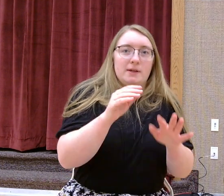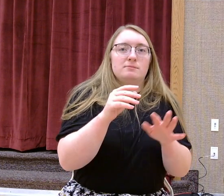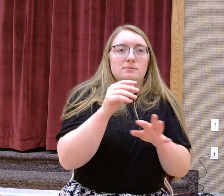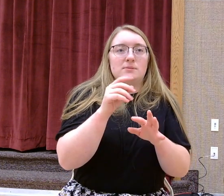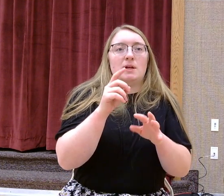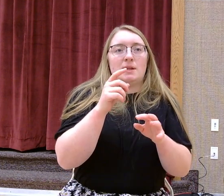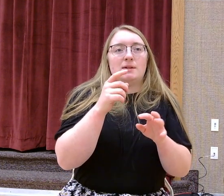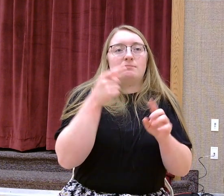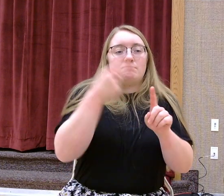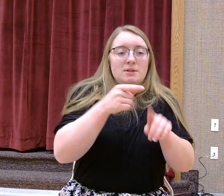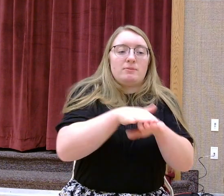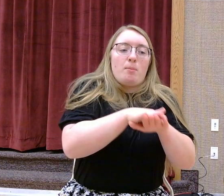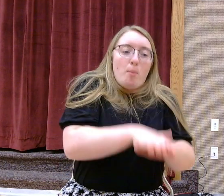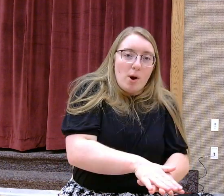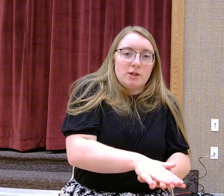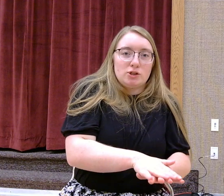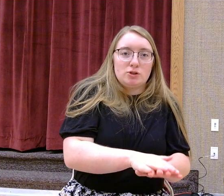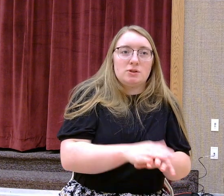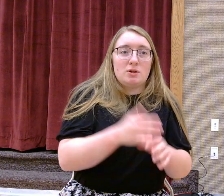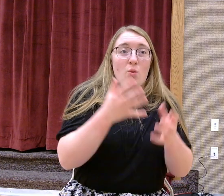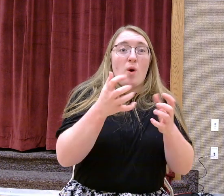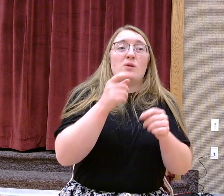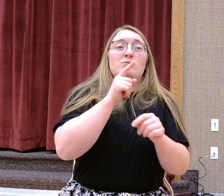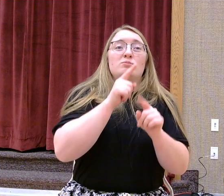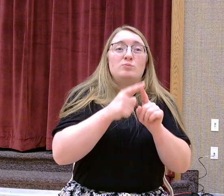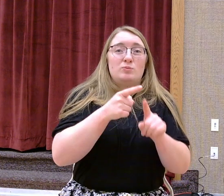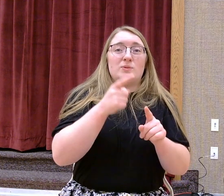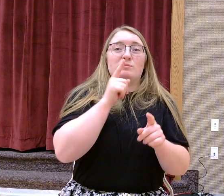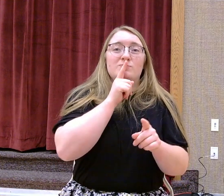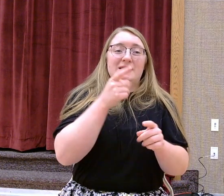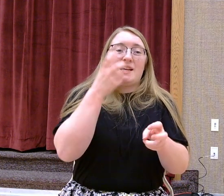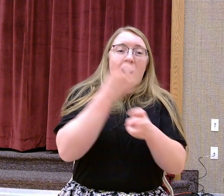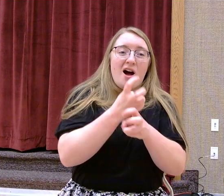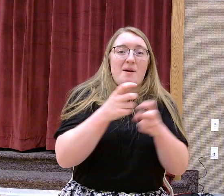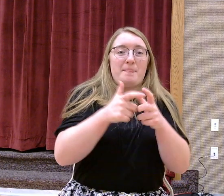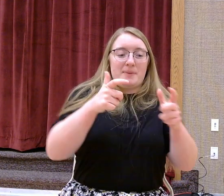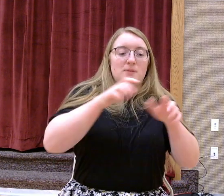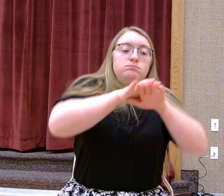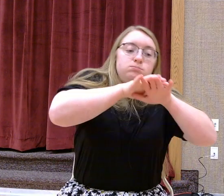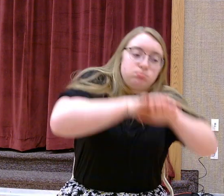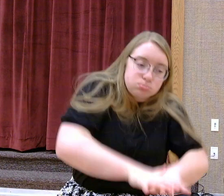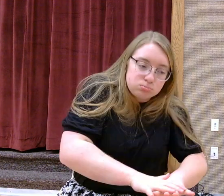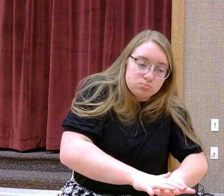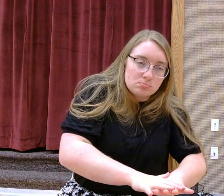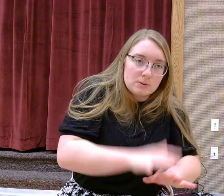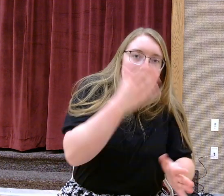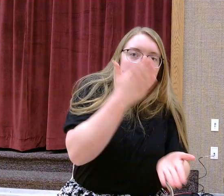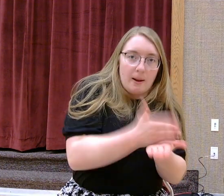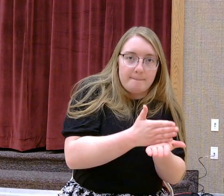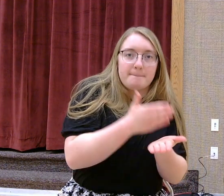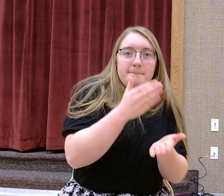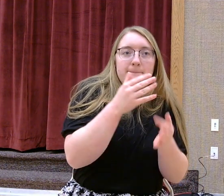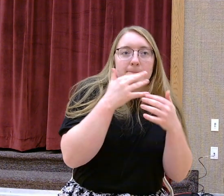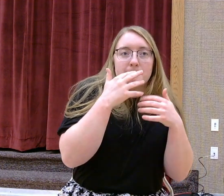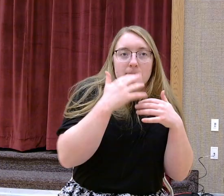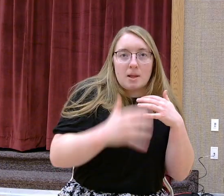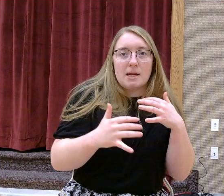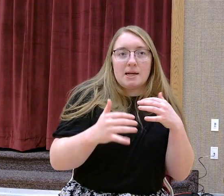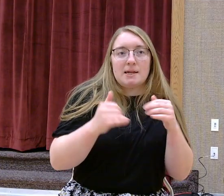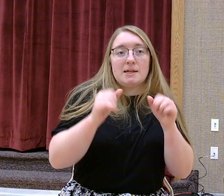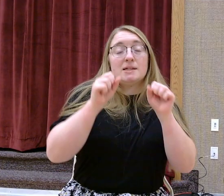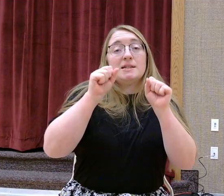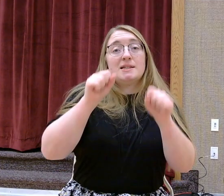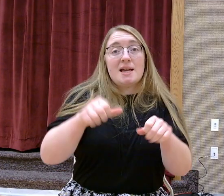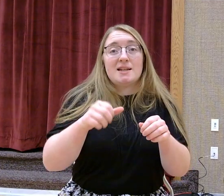stuff is kind of barbaric. You're putting some big pressure on that area to stop the bleeding. If you can elevate the